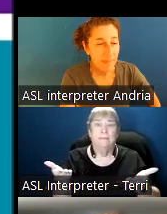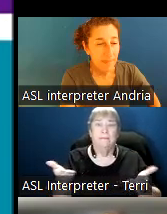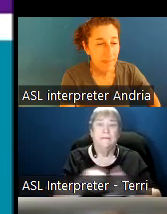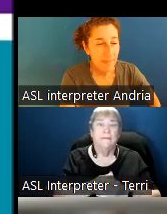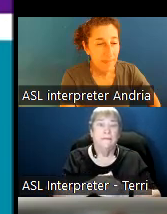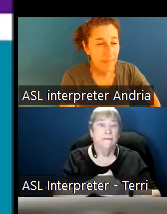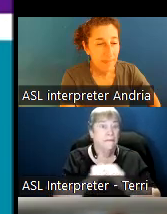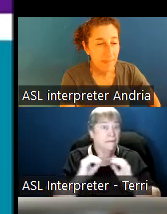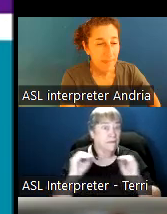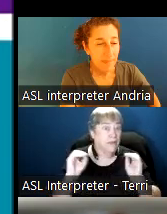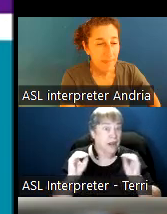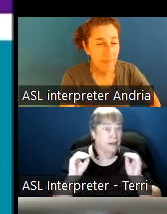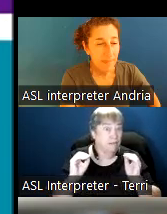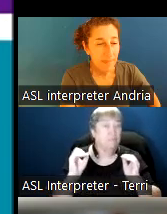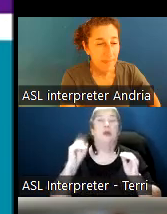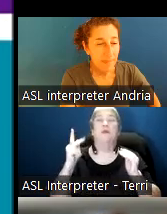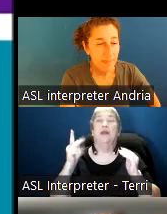Okay, good. We will go on.